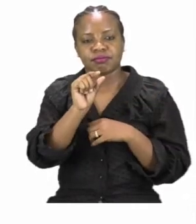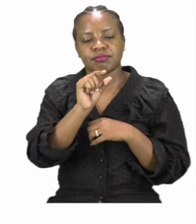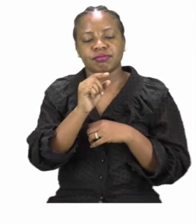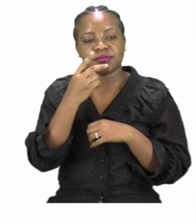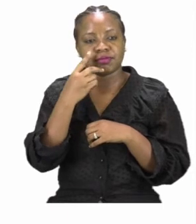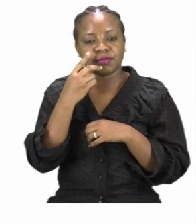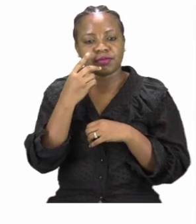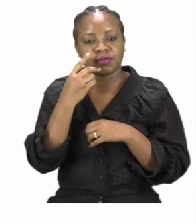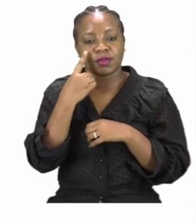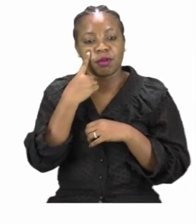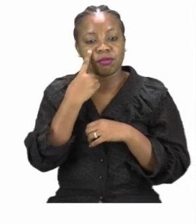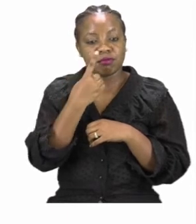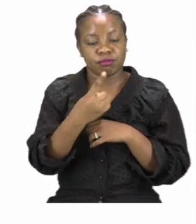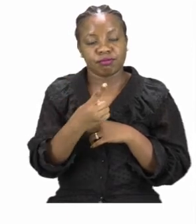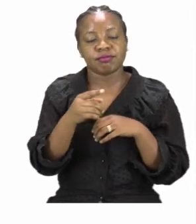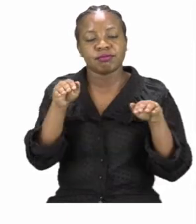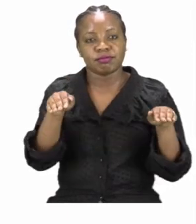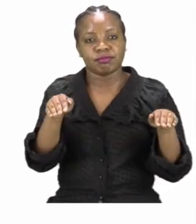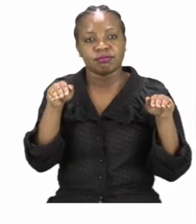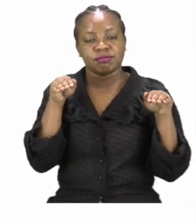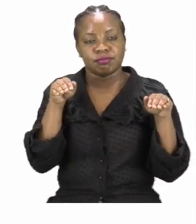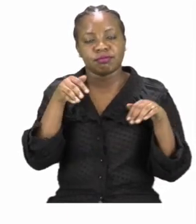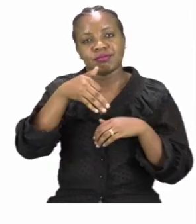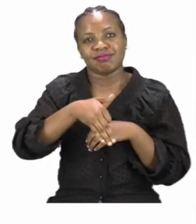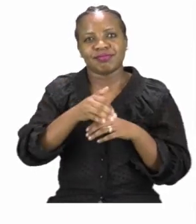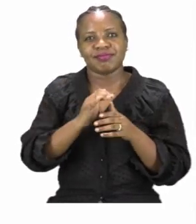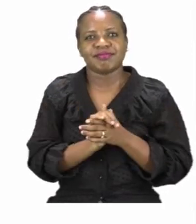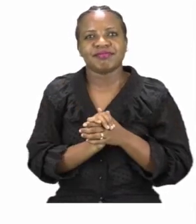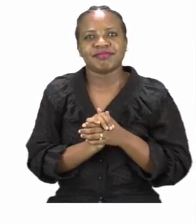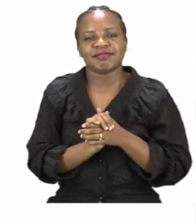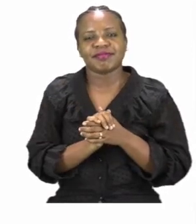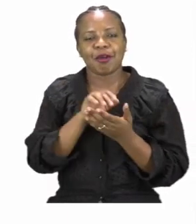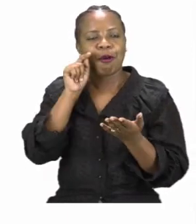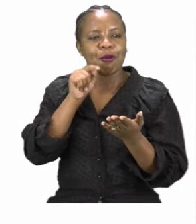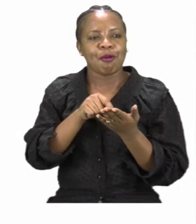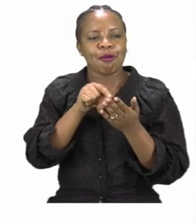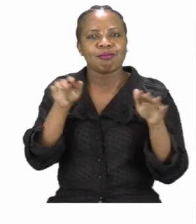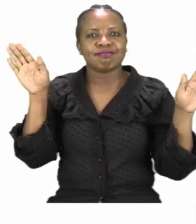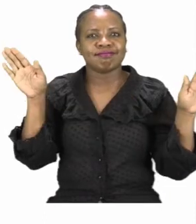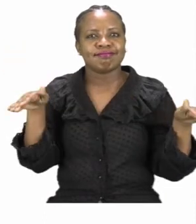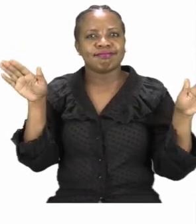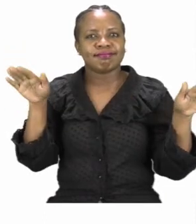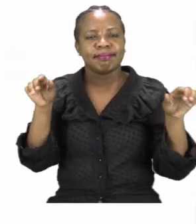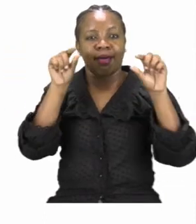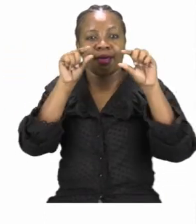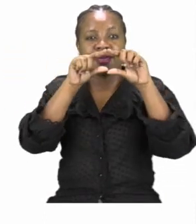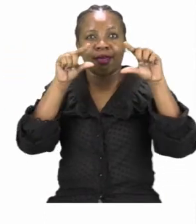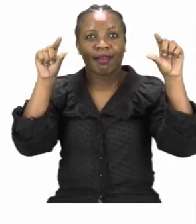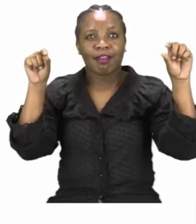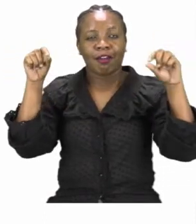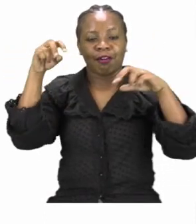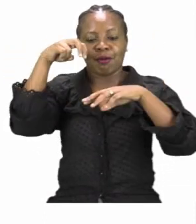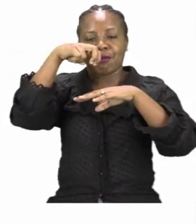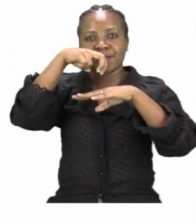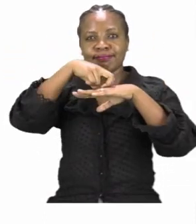Look at the coat of arms. The fish eagle is on the headband. The